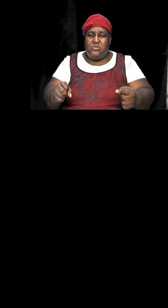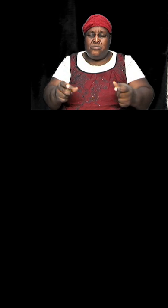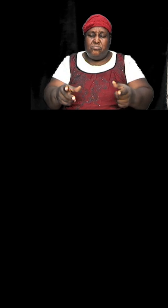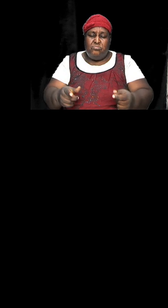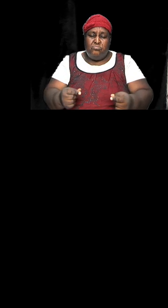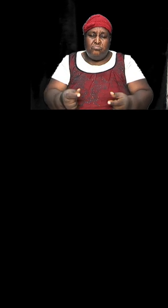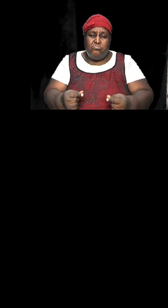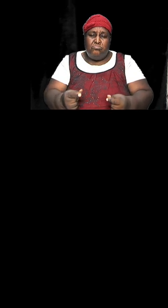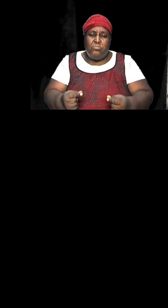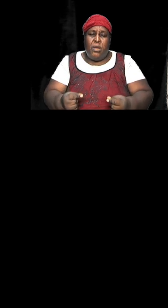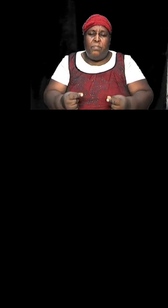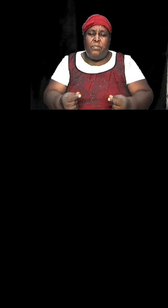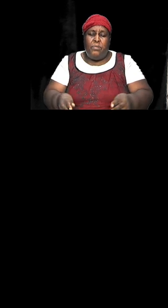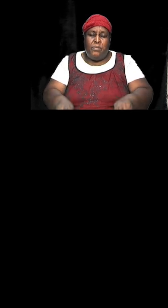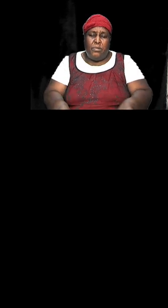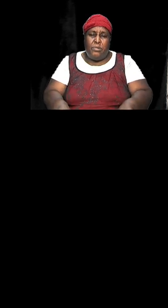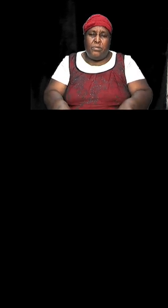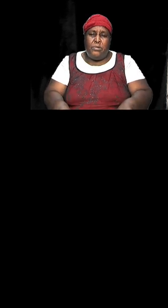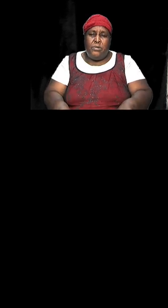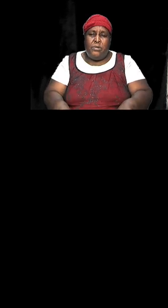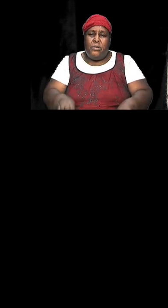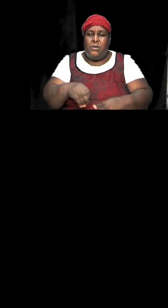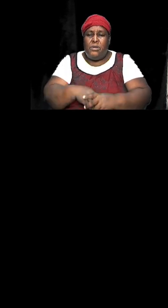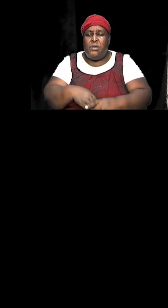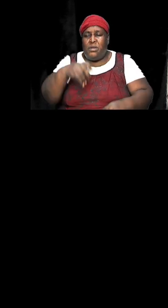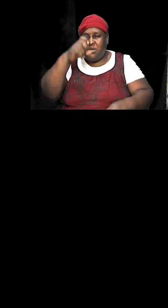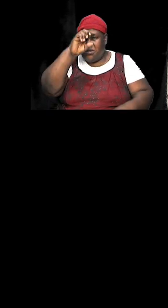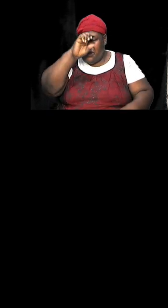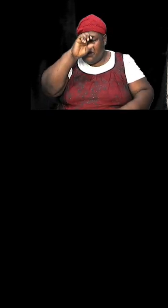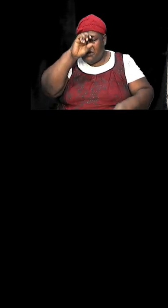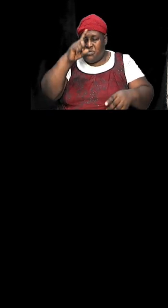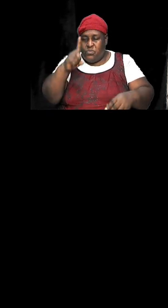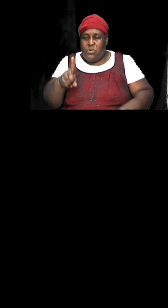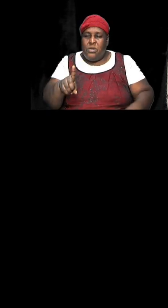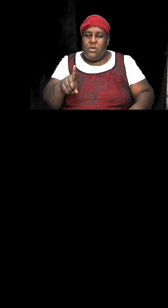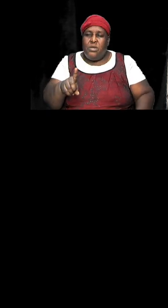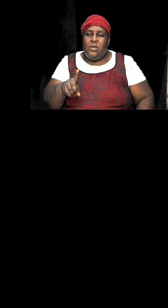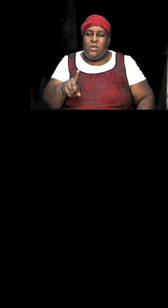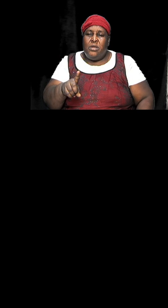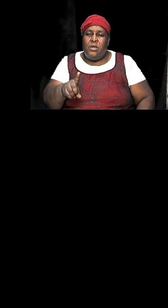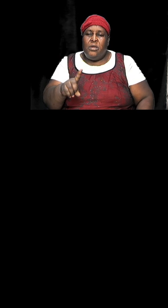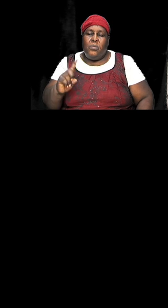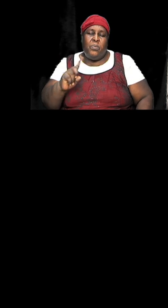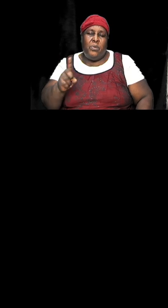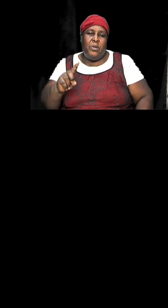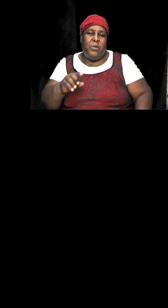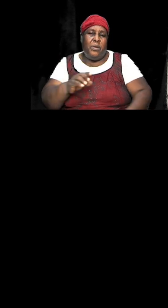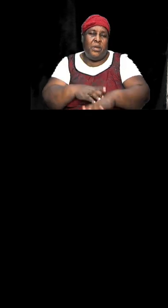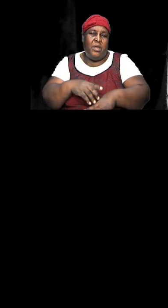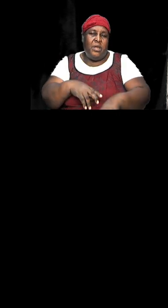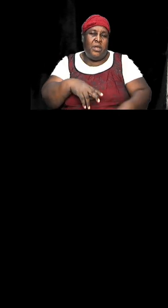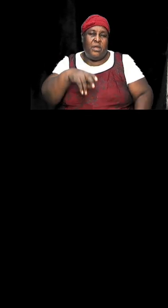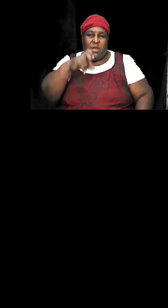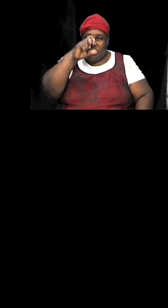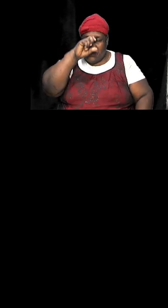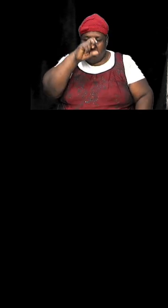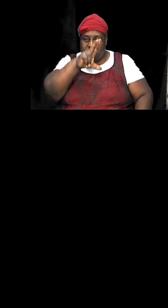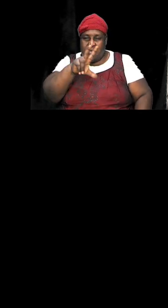between Exodus chapter 1 and where we are at chapter 33. So, for